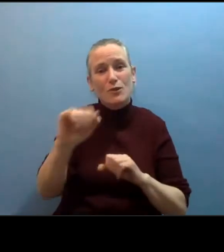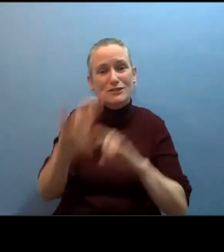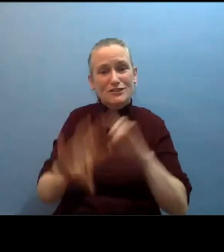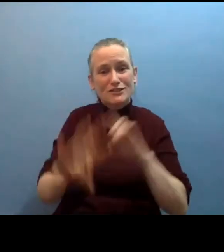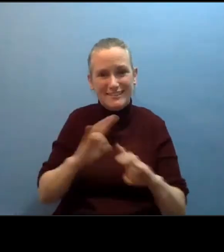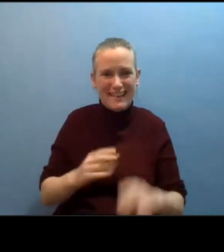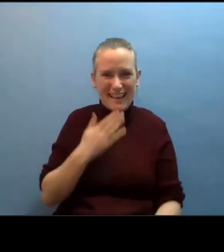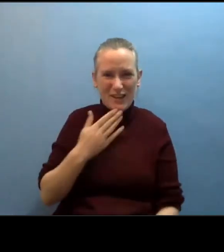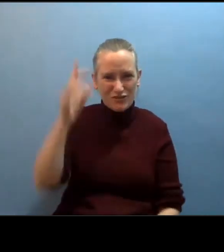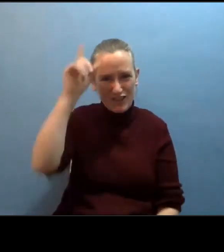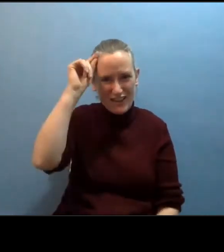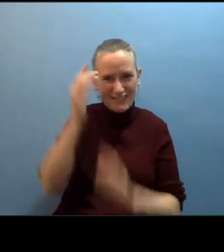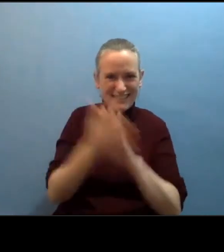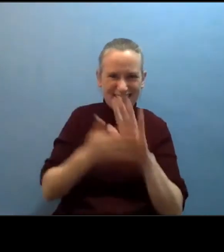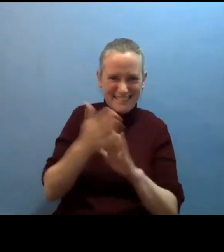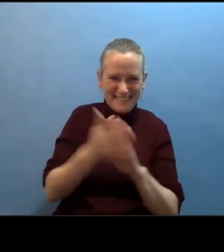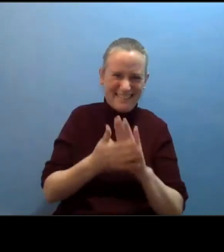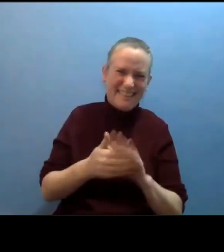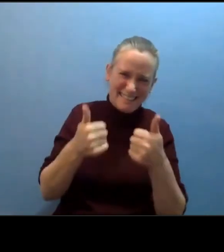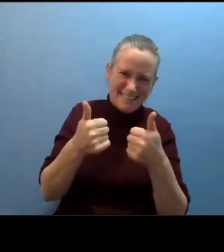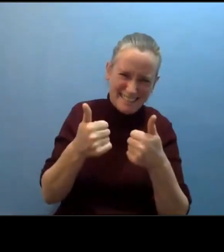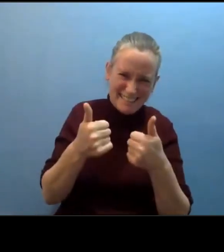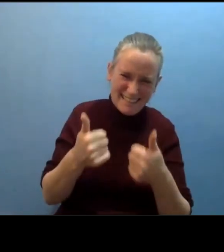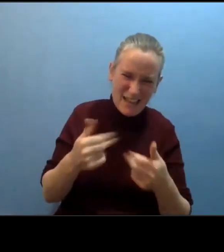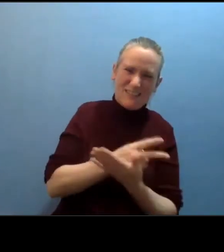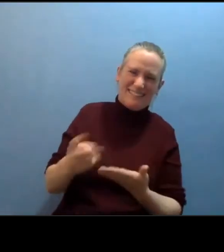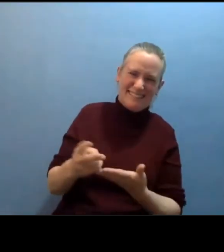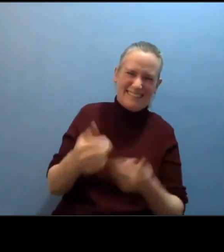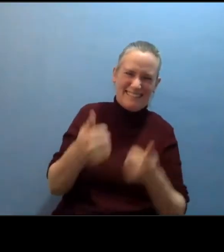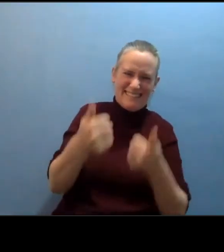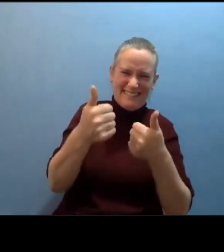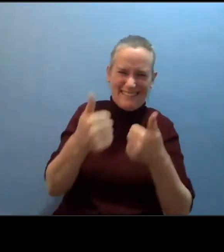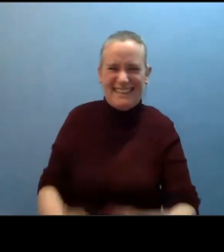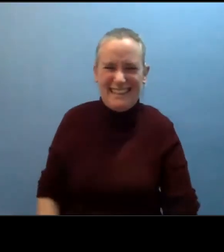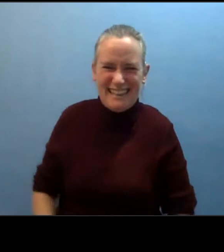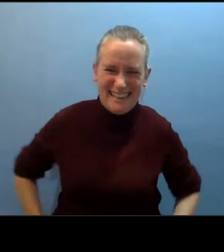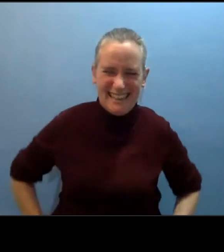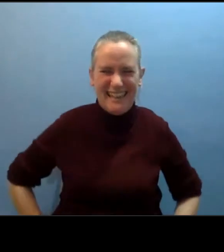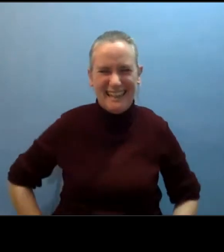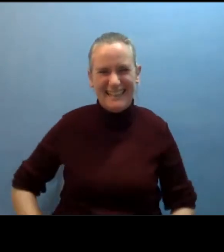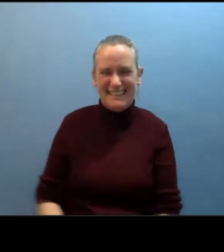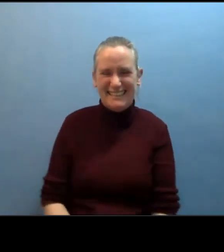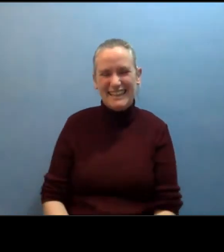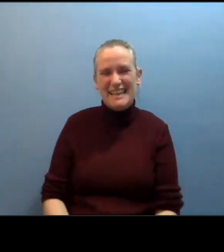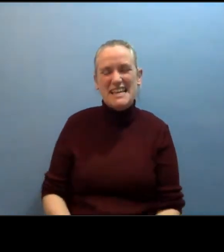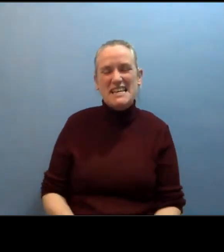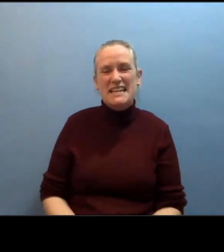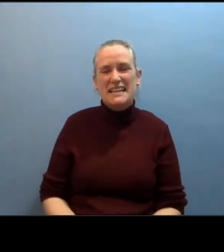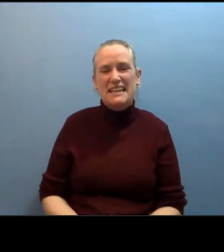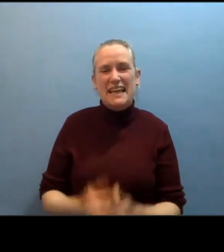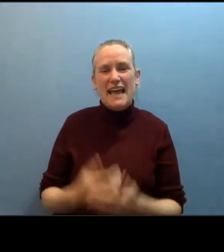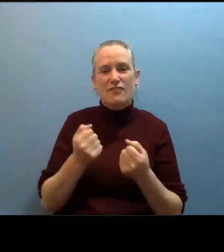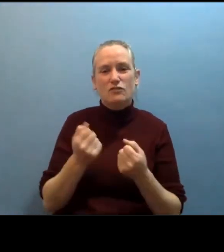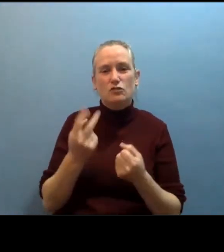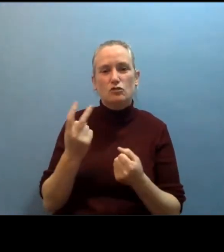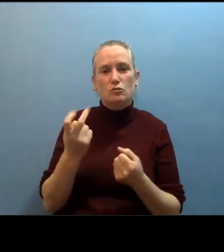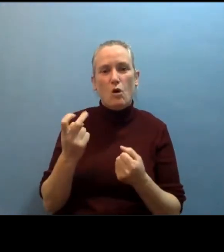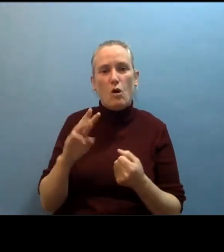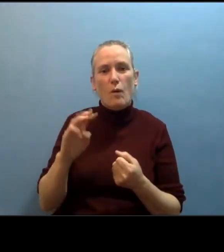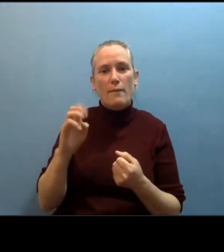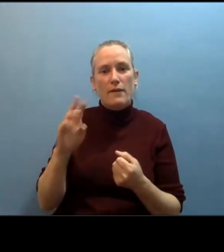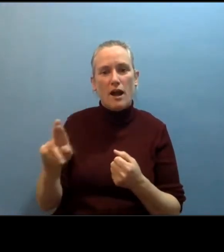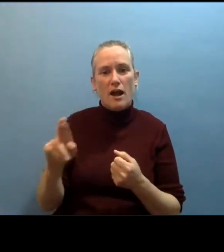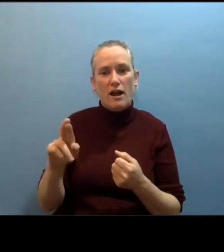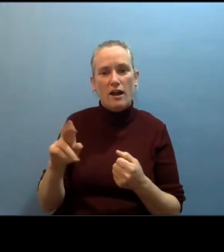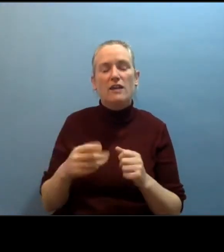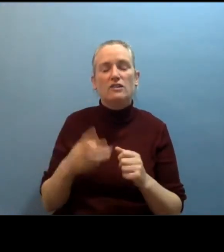you, Ray, for the signing. You're probably exhausted now. Yeah. We have 2 more webinars coming up. So we will